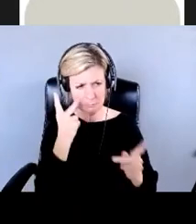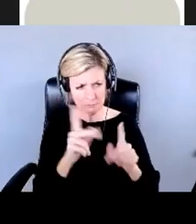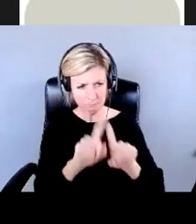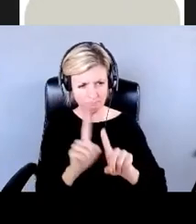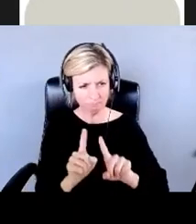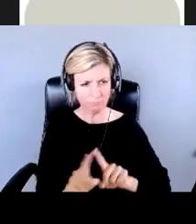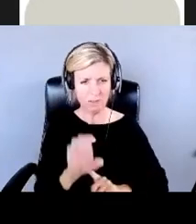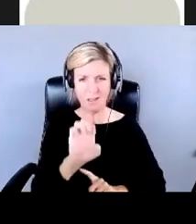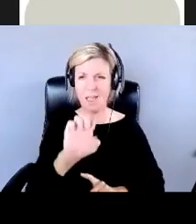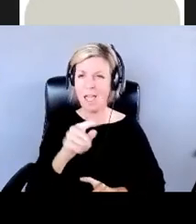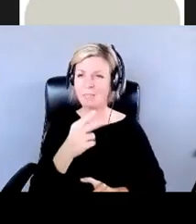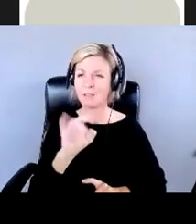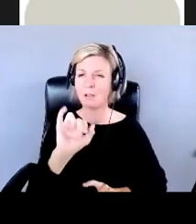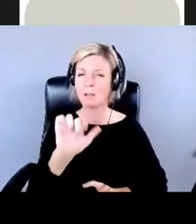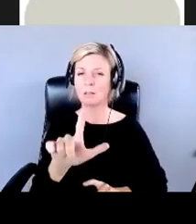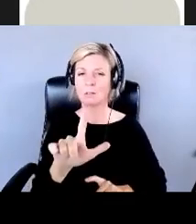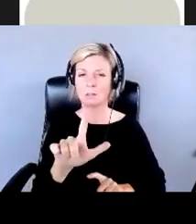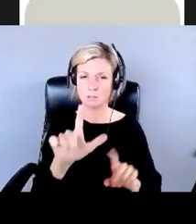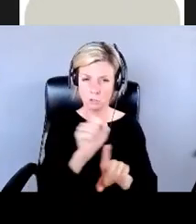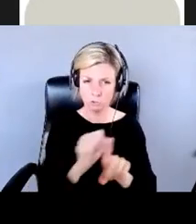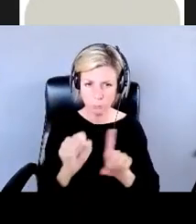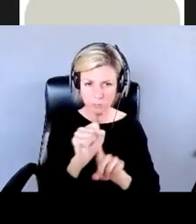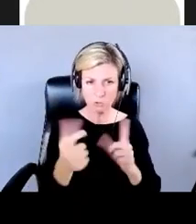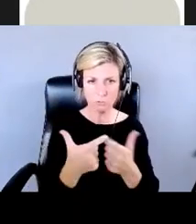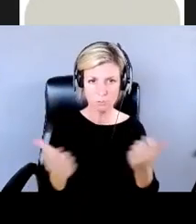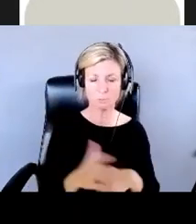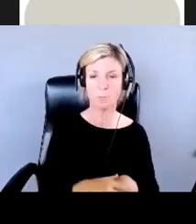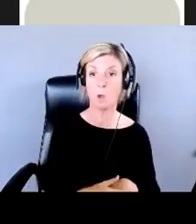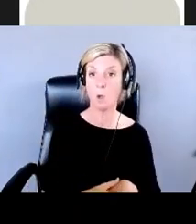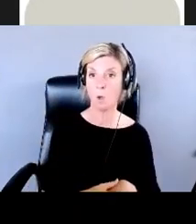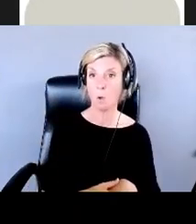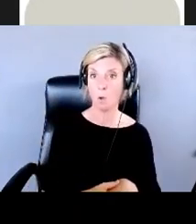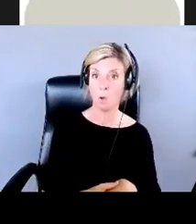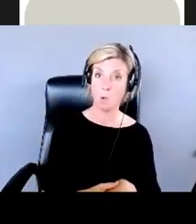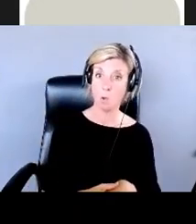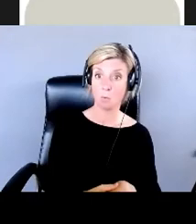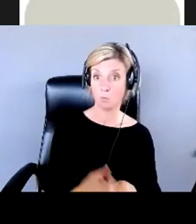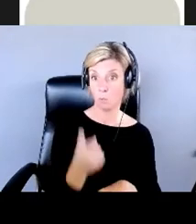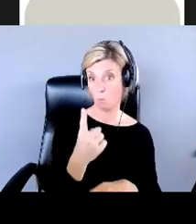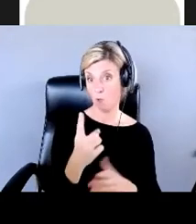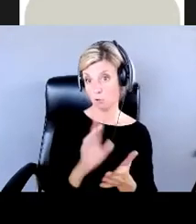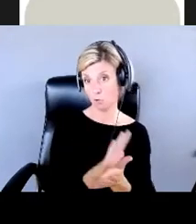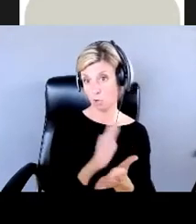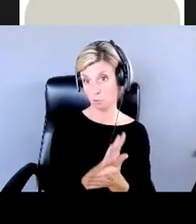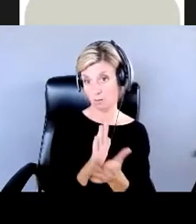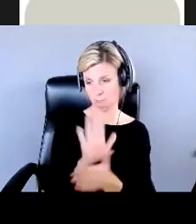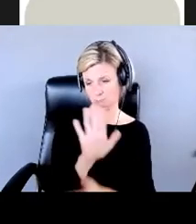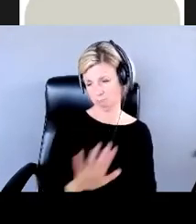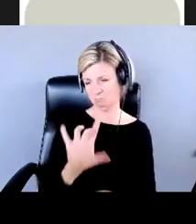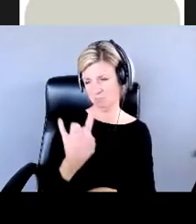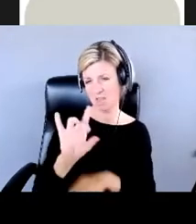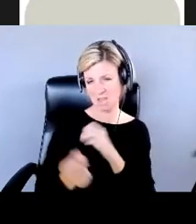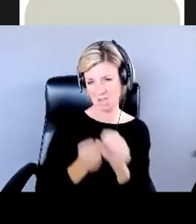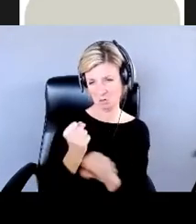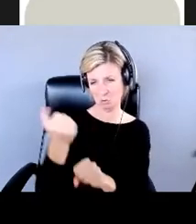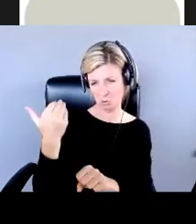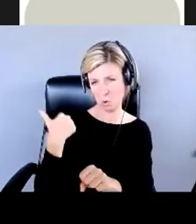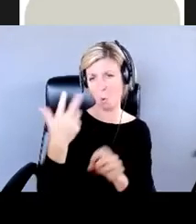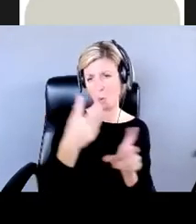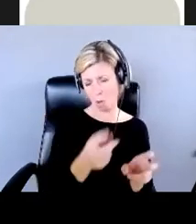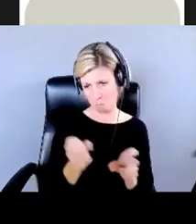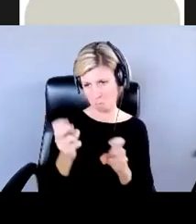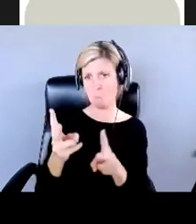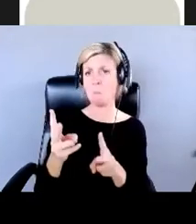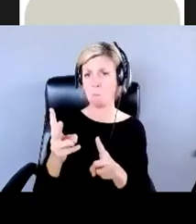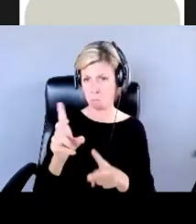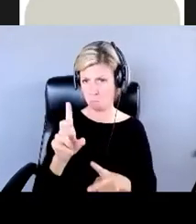Drive about 8 years ago. Some of the early founders in the elder mediation field worked together on a